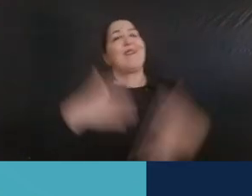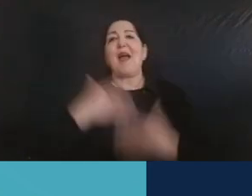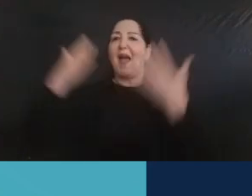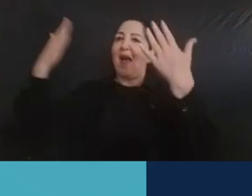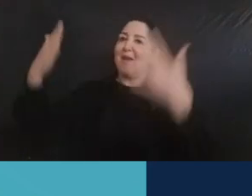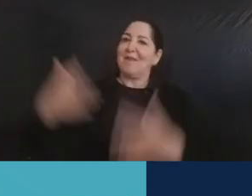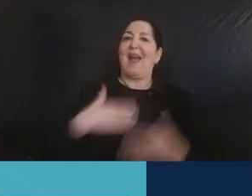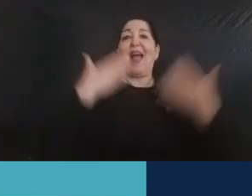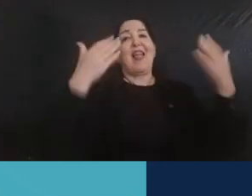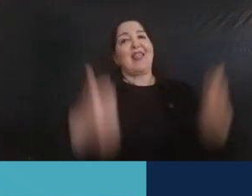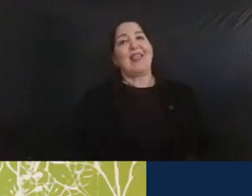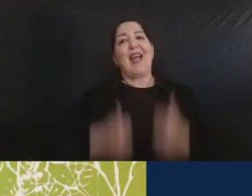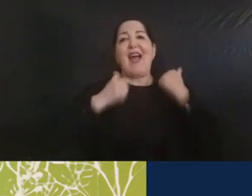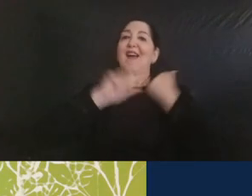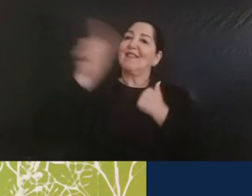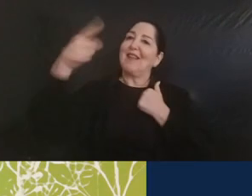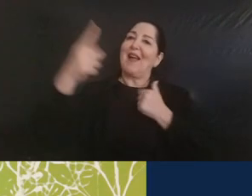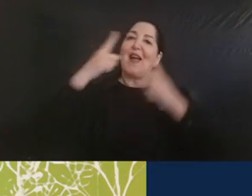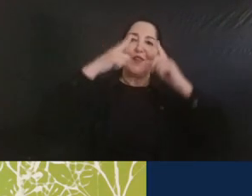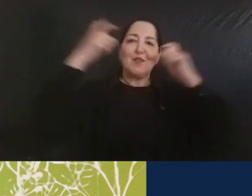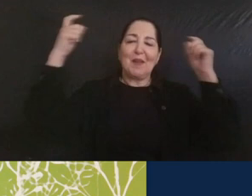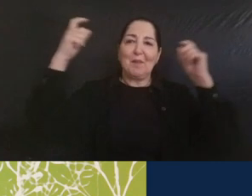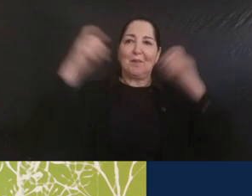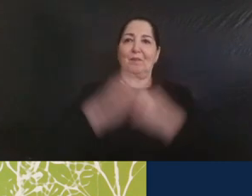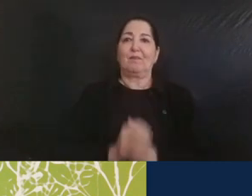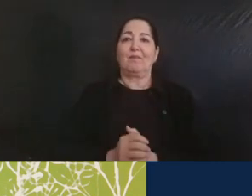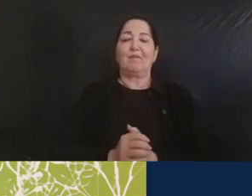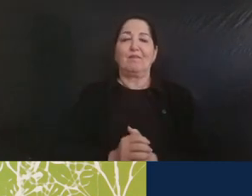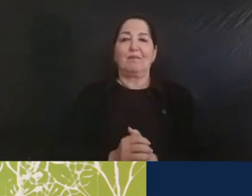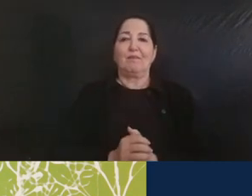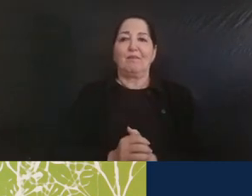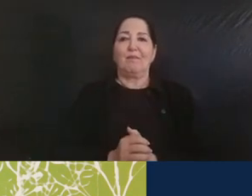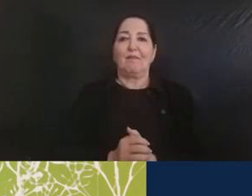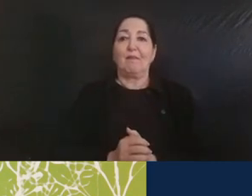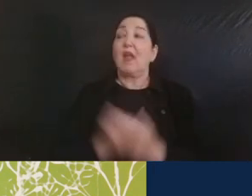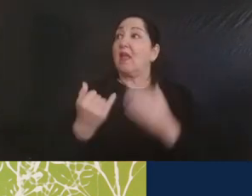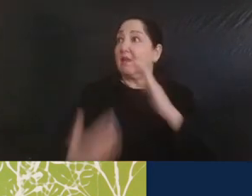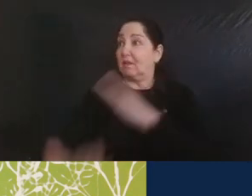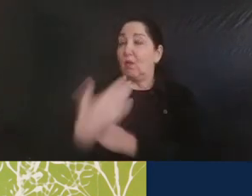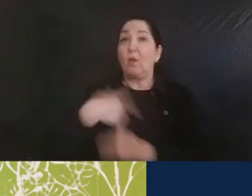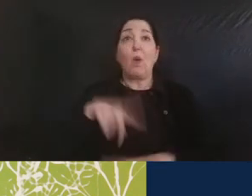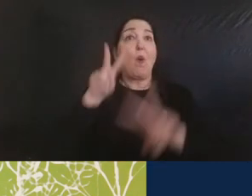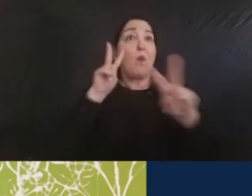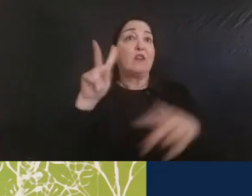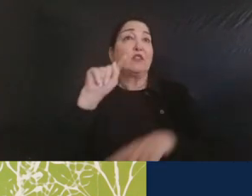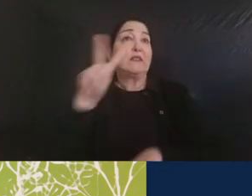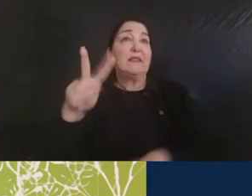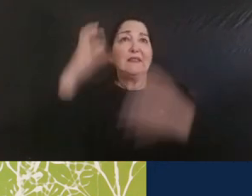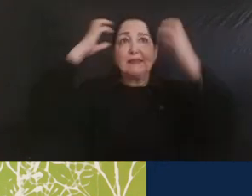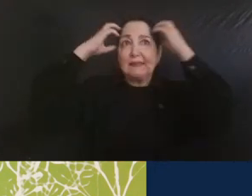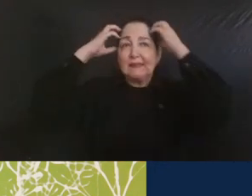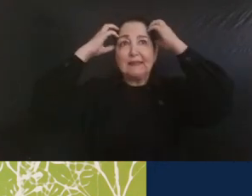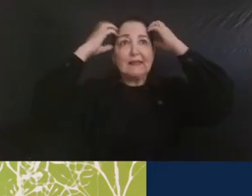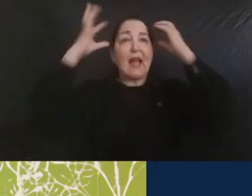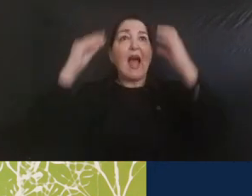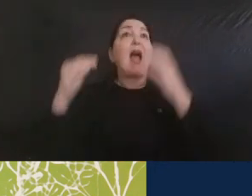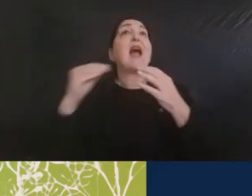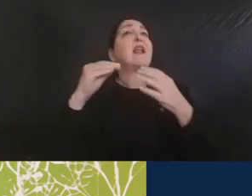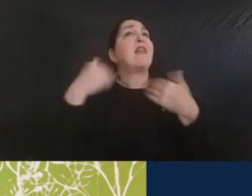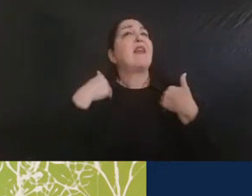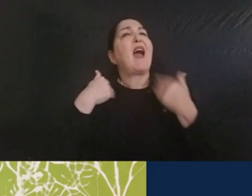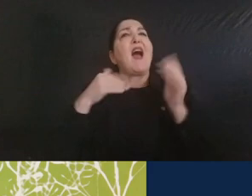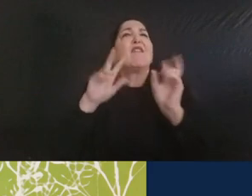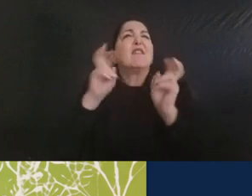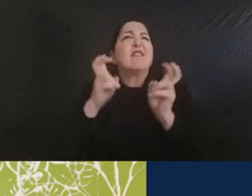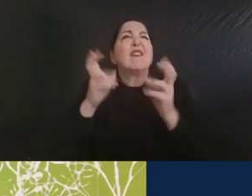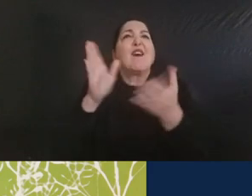a dream. This morning, we were watching the Disney Channel and the little theme songs that play in between shows.